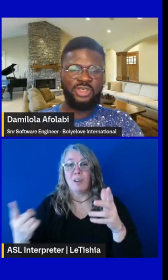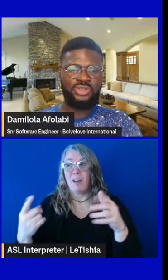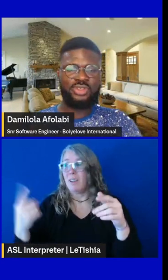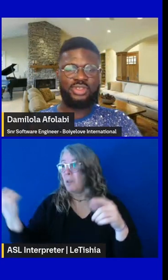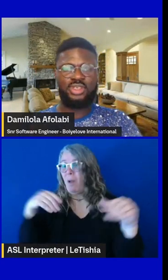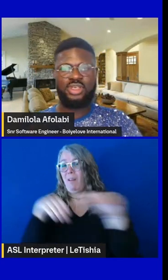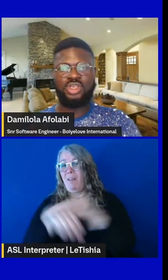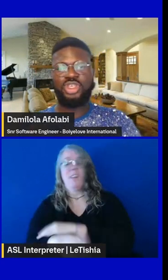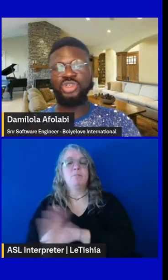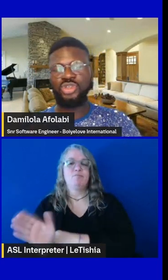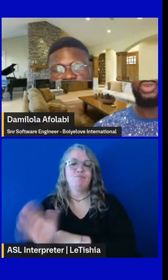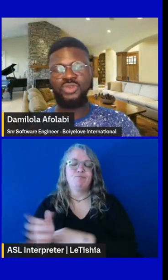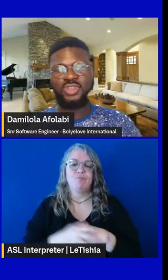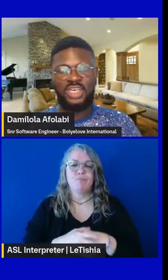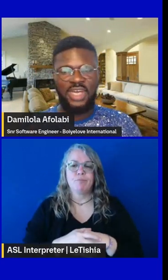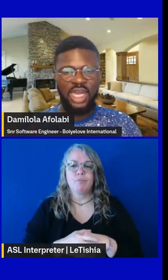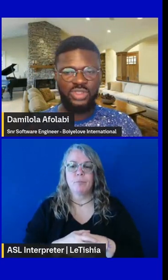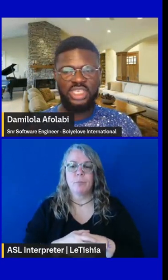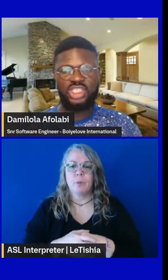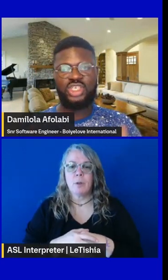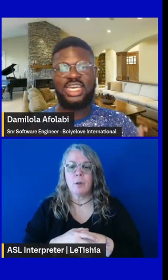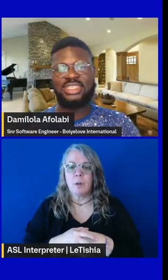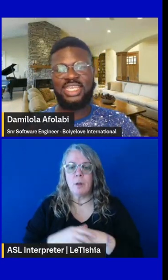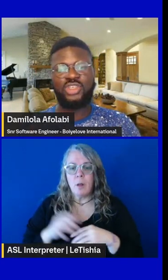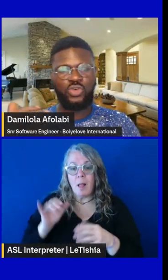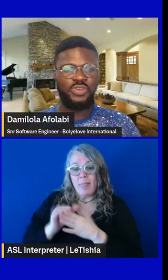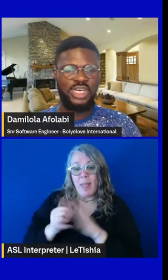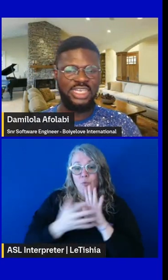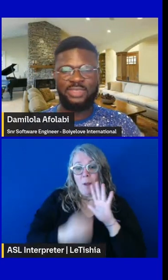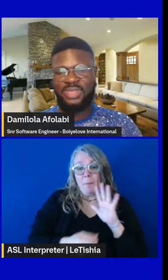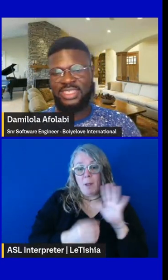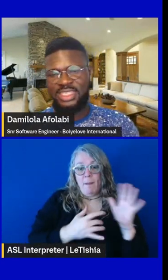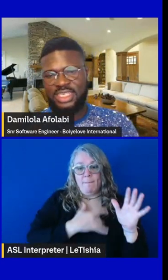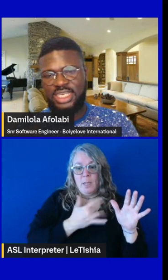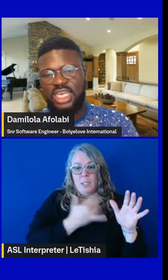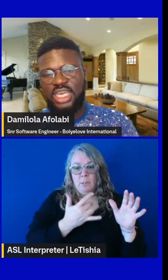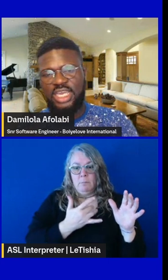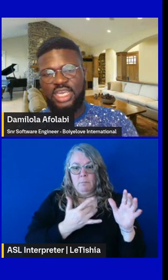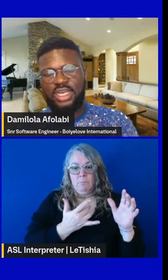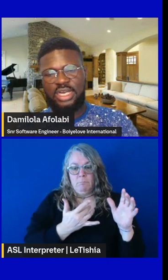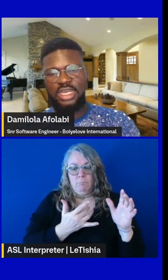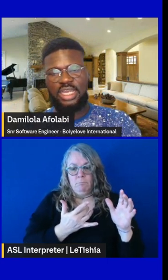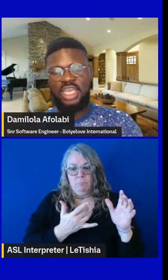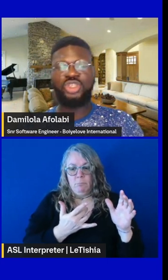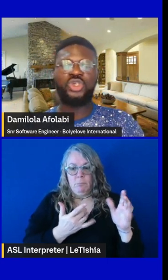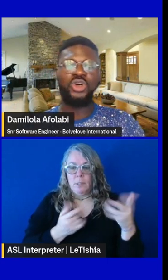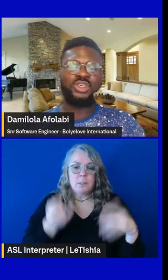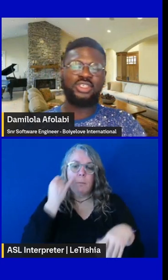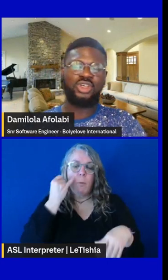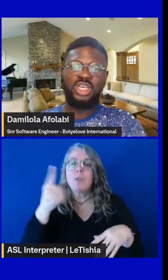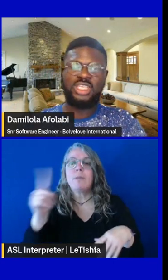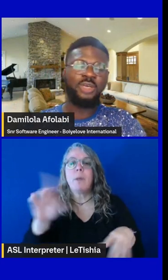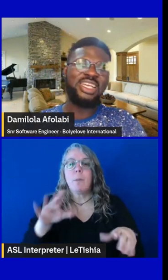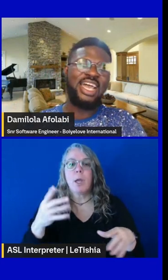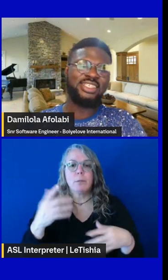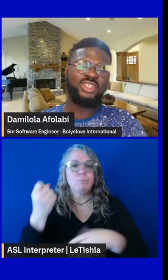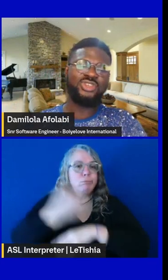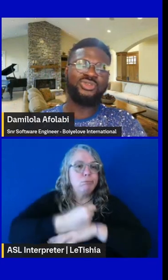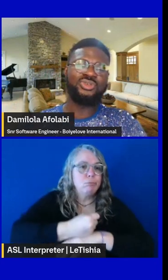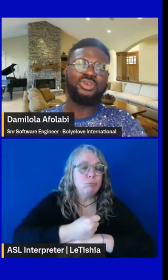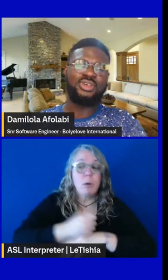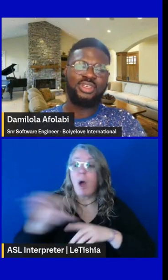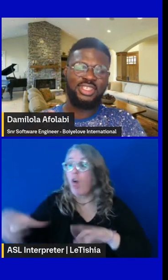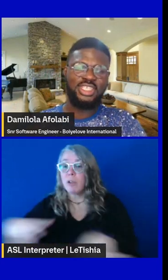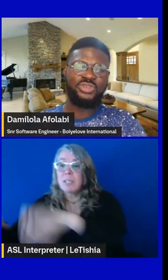replica fails due to server outage, the other takes over and seamlessly ensures uninterrupted